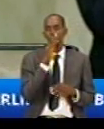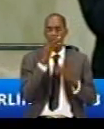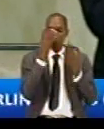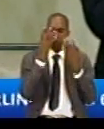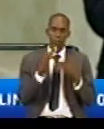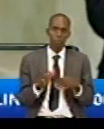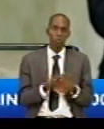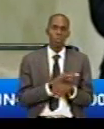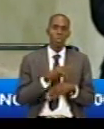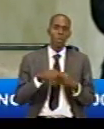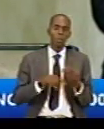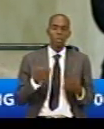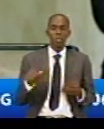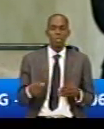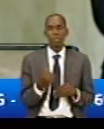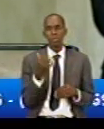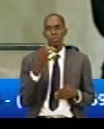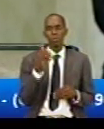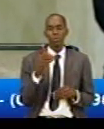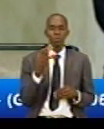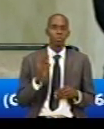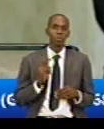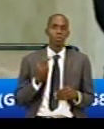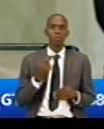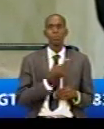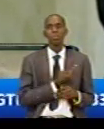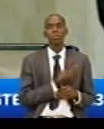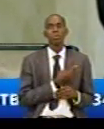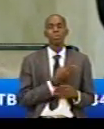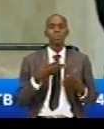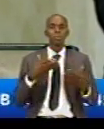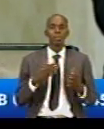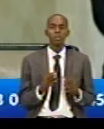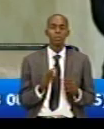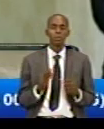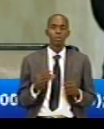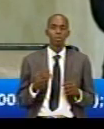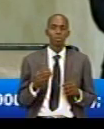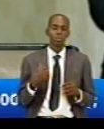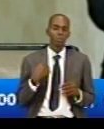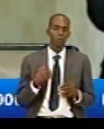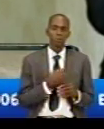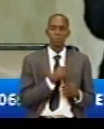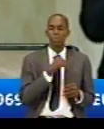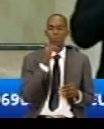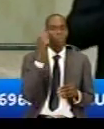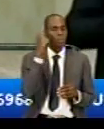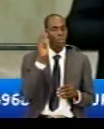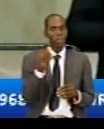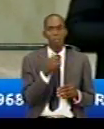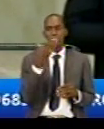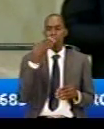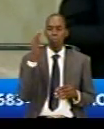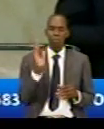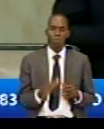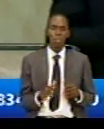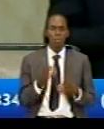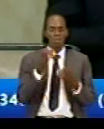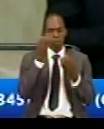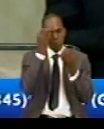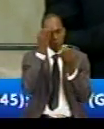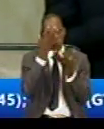about any of us. Let him not hear any bad news concerning any of